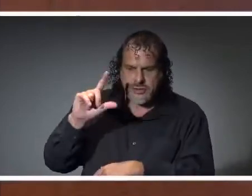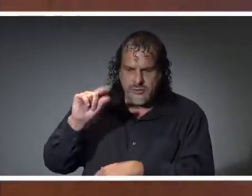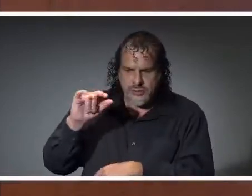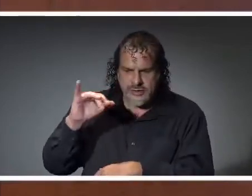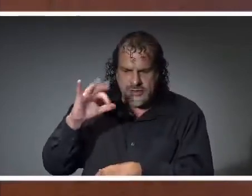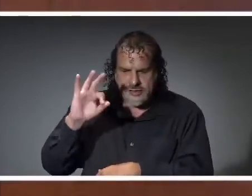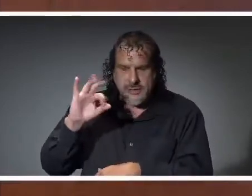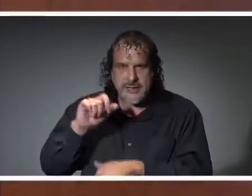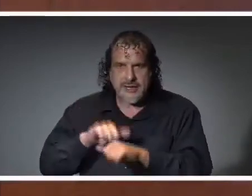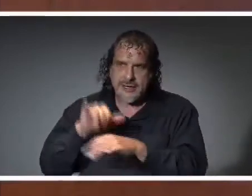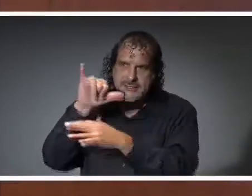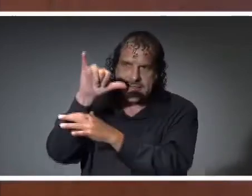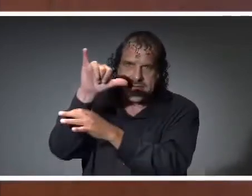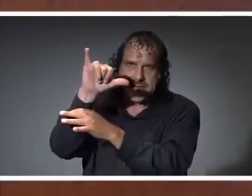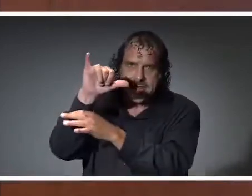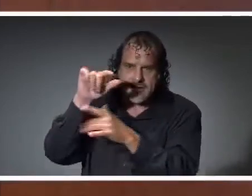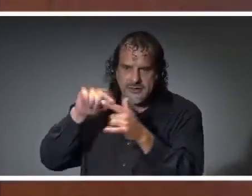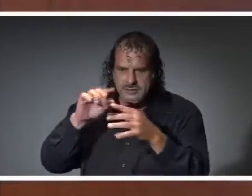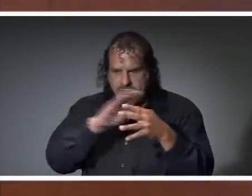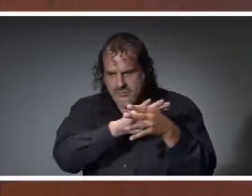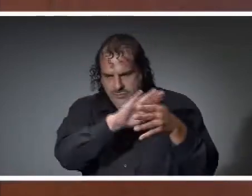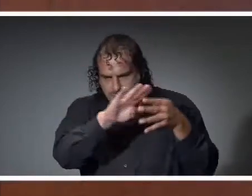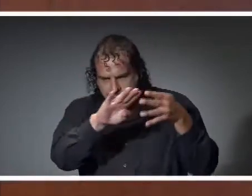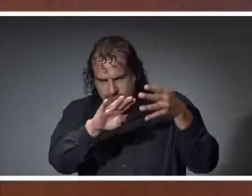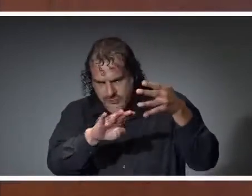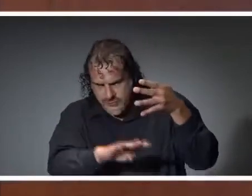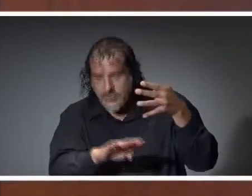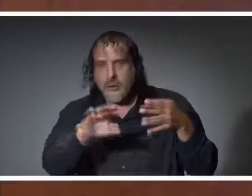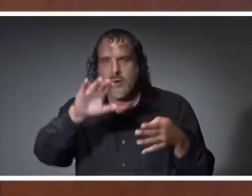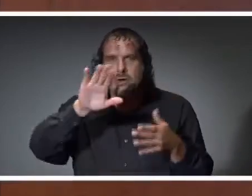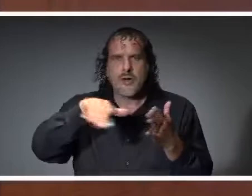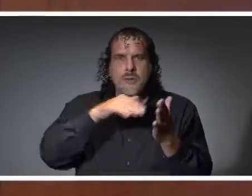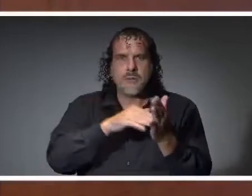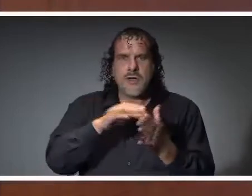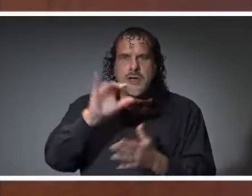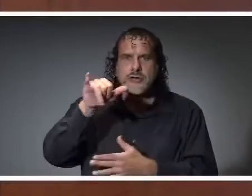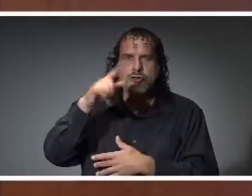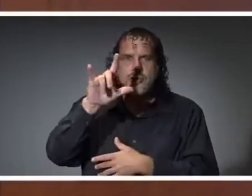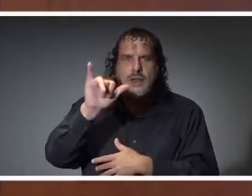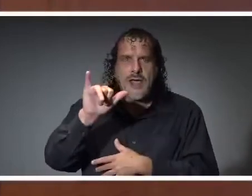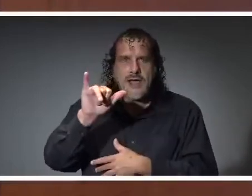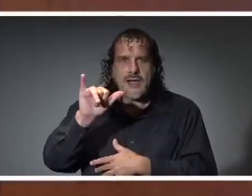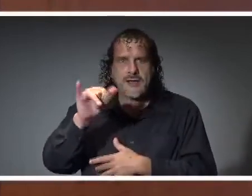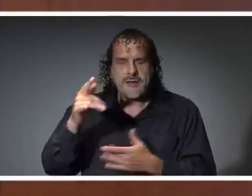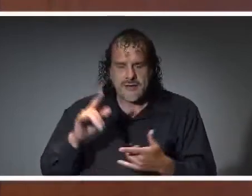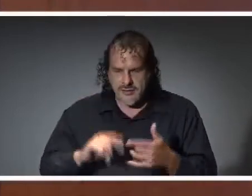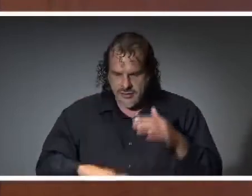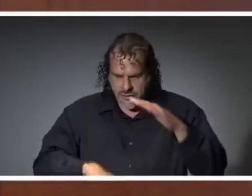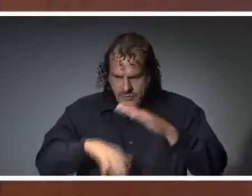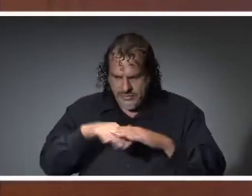that level until mid-July of 2019, crested at 98.2 feet in May, and it